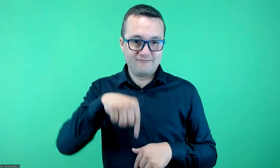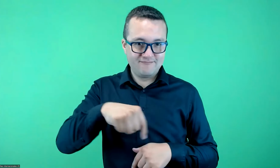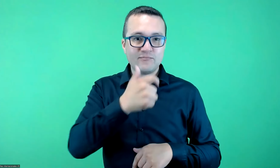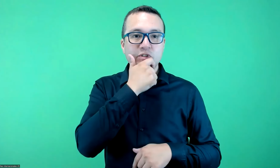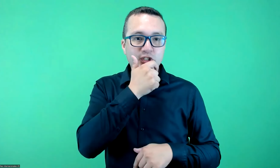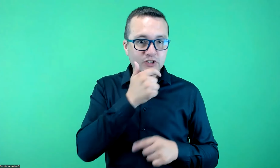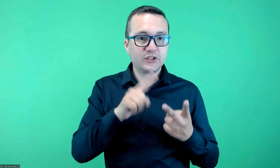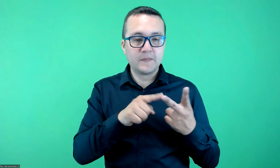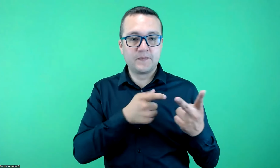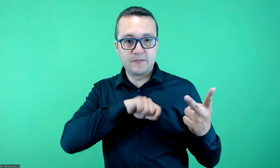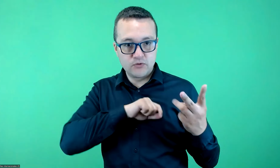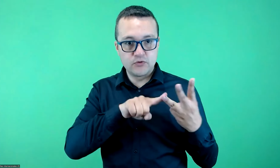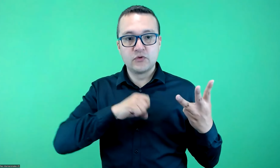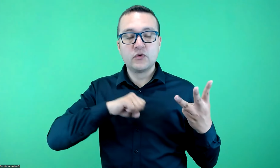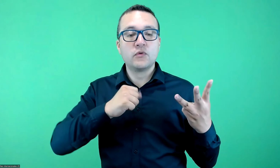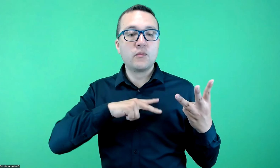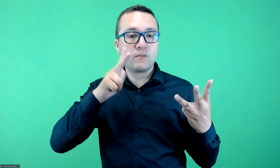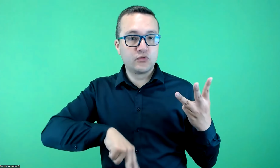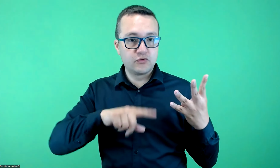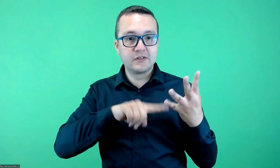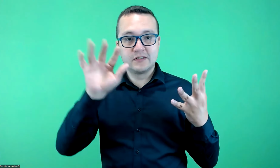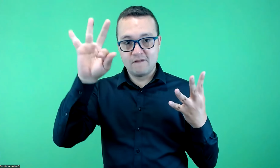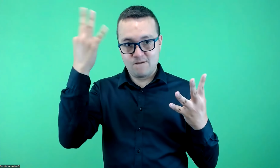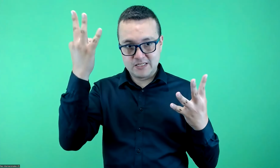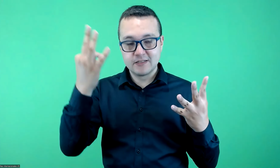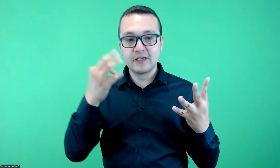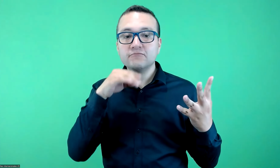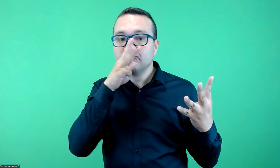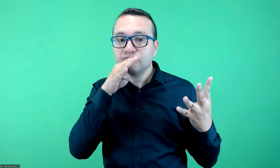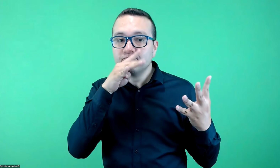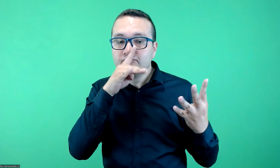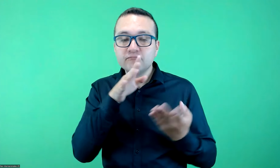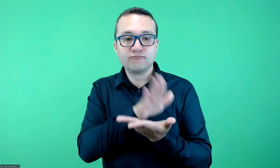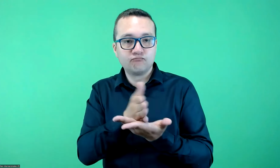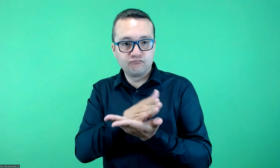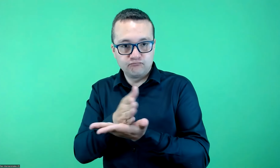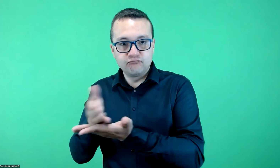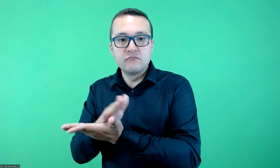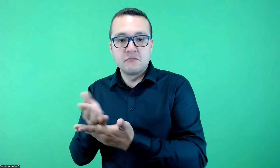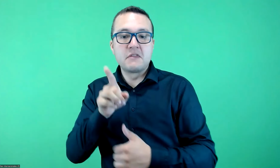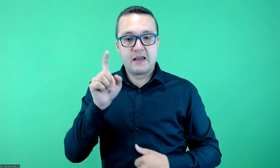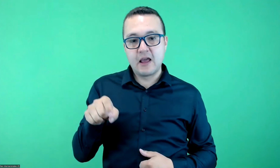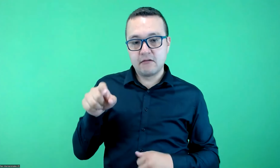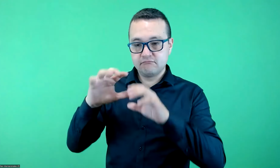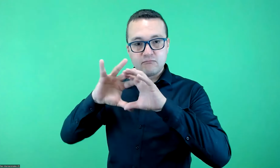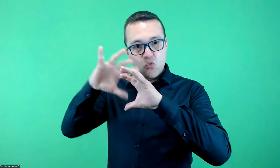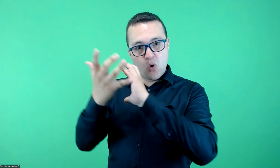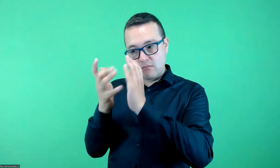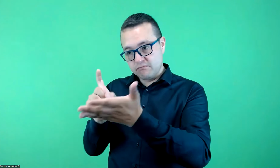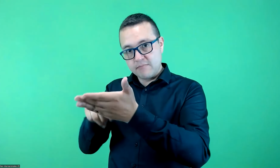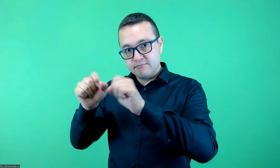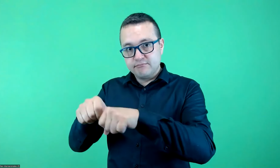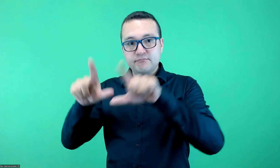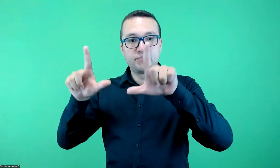the organization, being English, Spanish, Portuguese, and French. Please feel free to select the appropriate language to